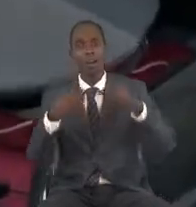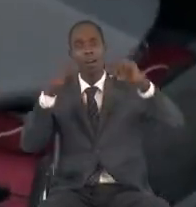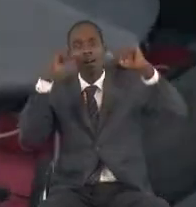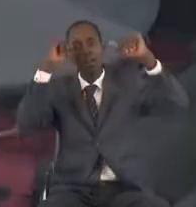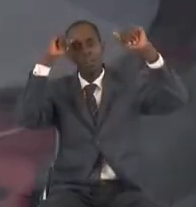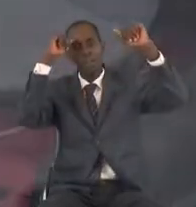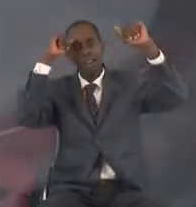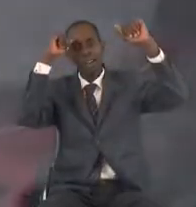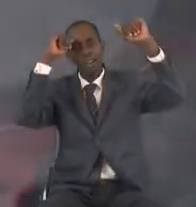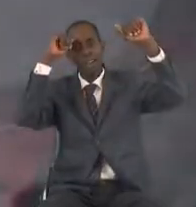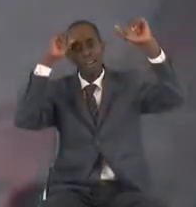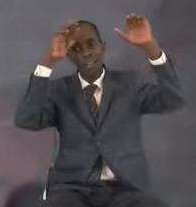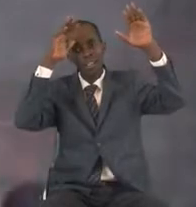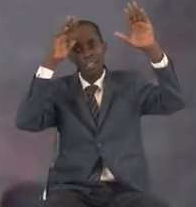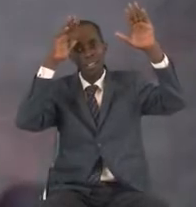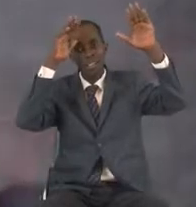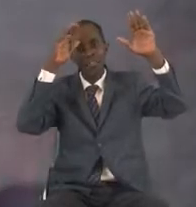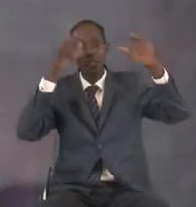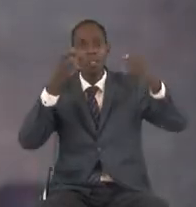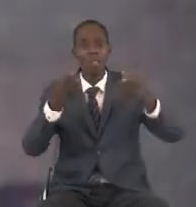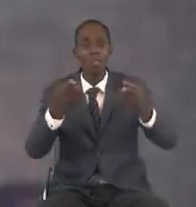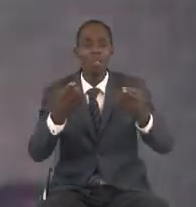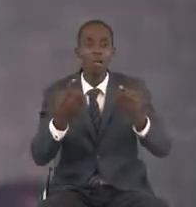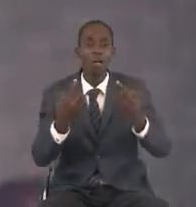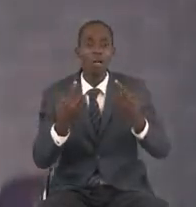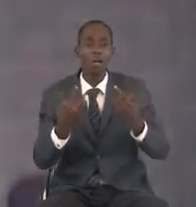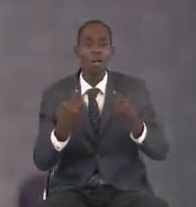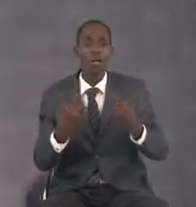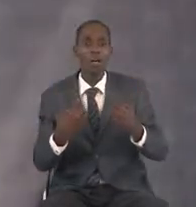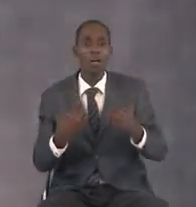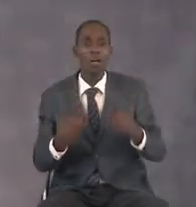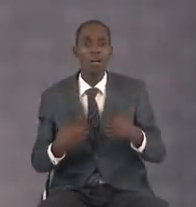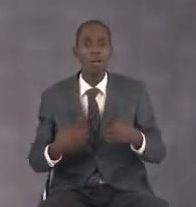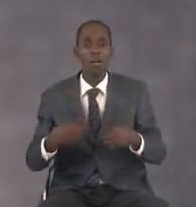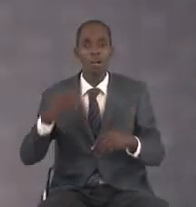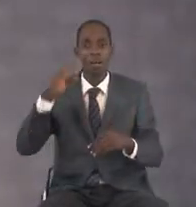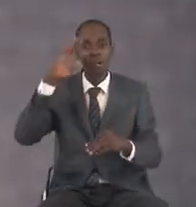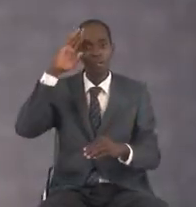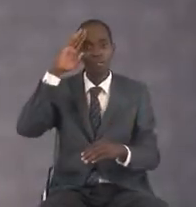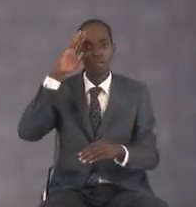Come, Father, come.